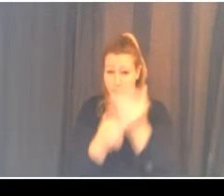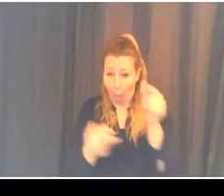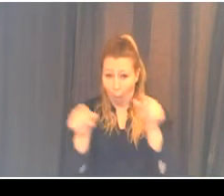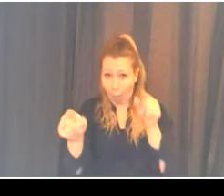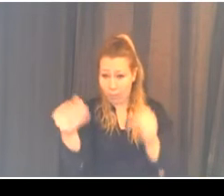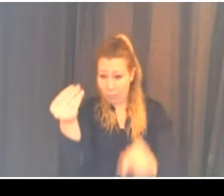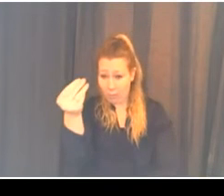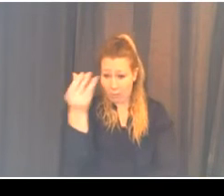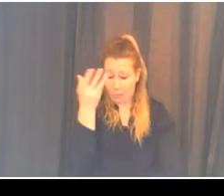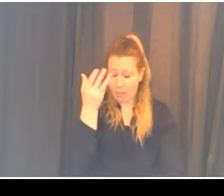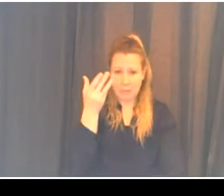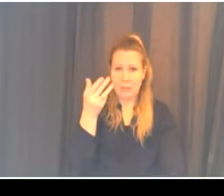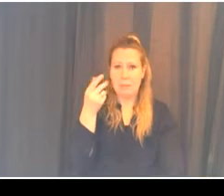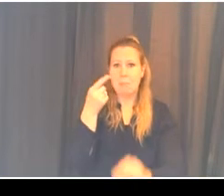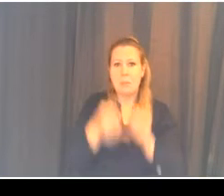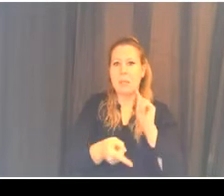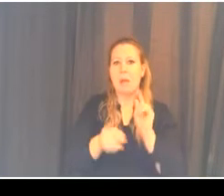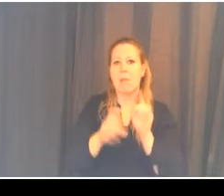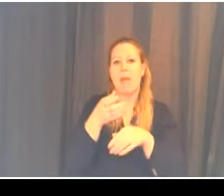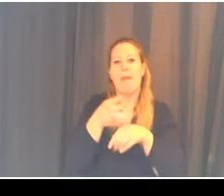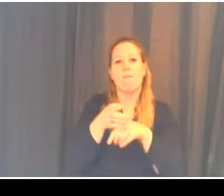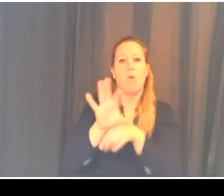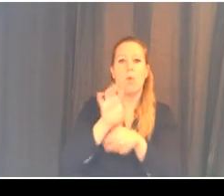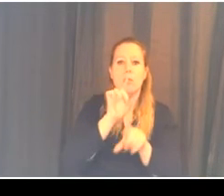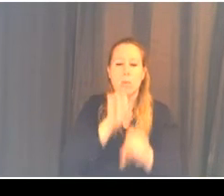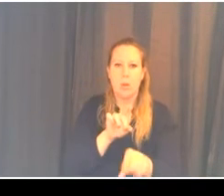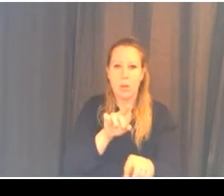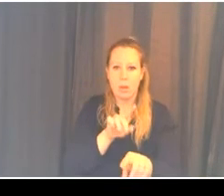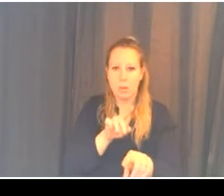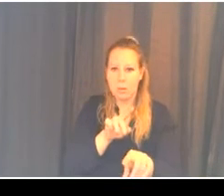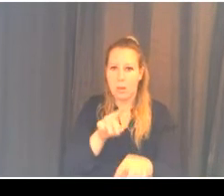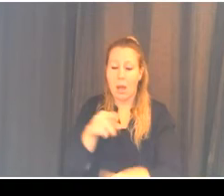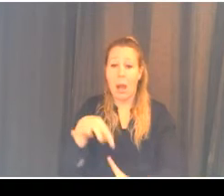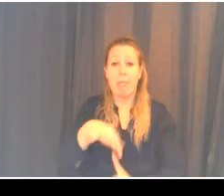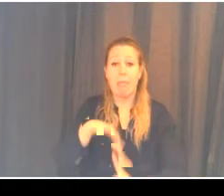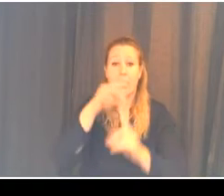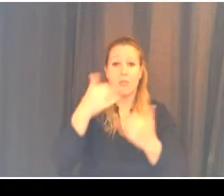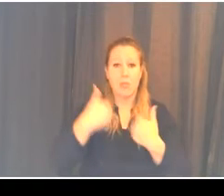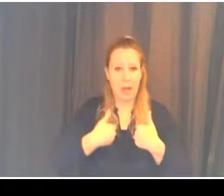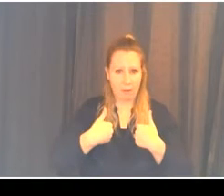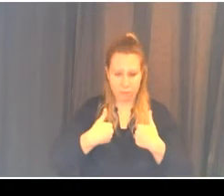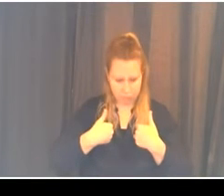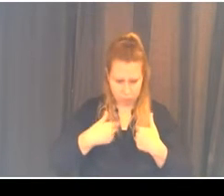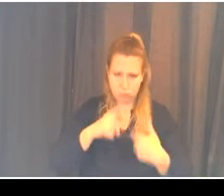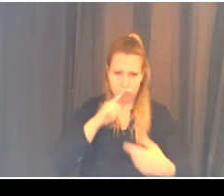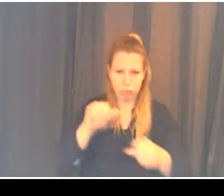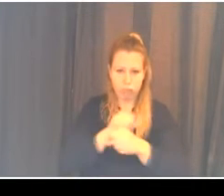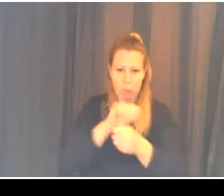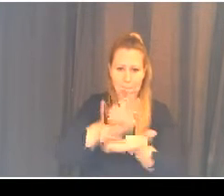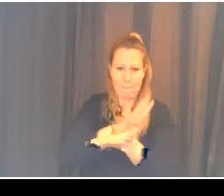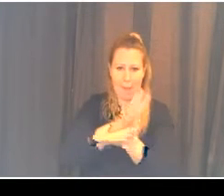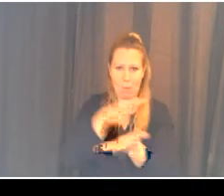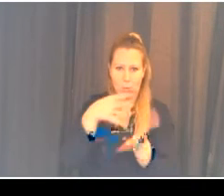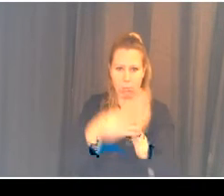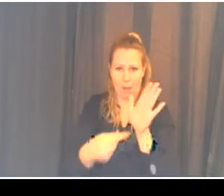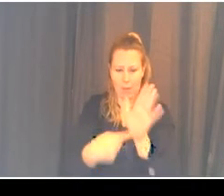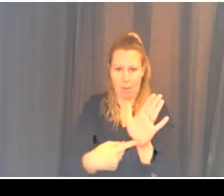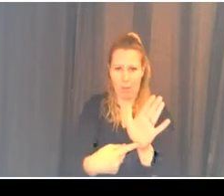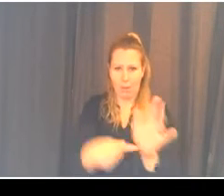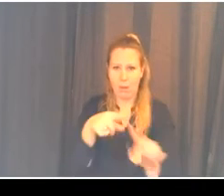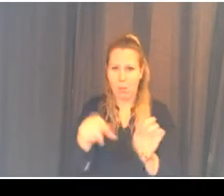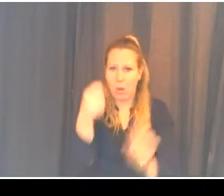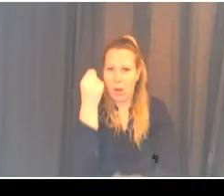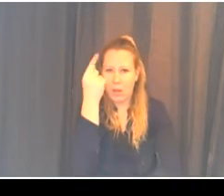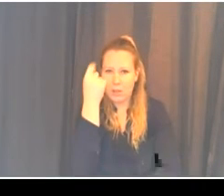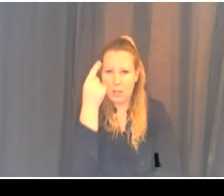lawyer only after Late Night Calls by one of our lawyers did they agree to help what might have happened if there had been no lawyer